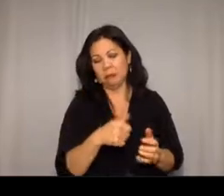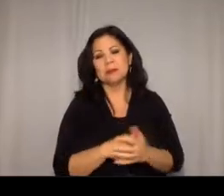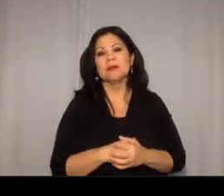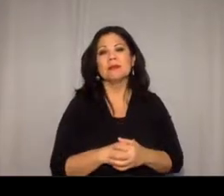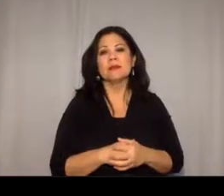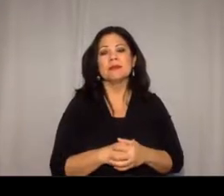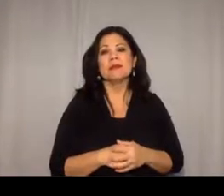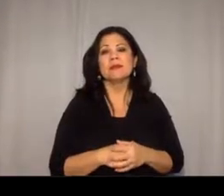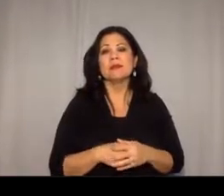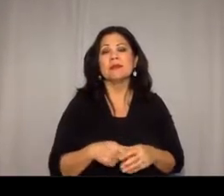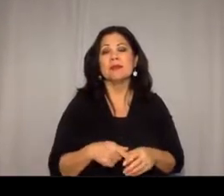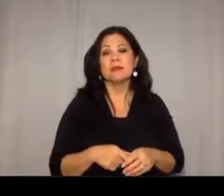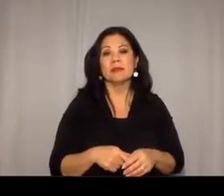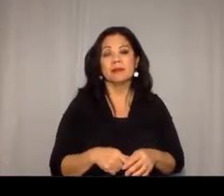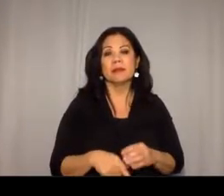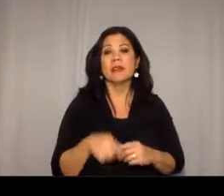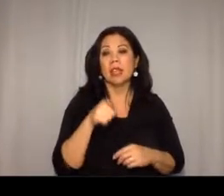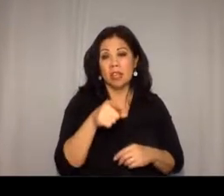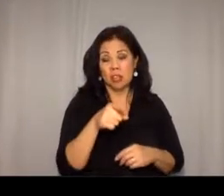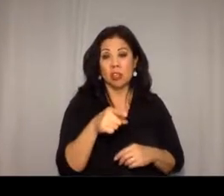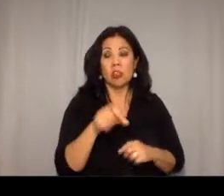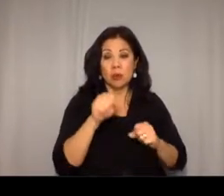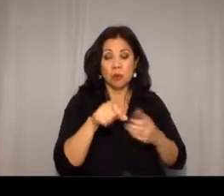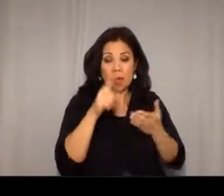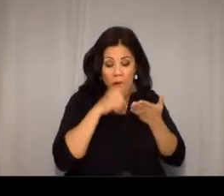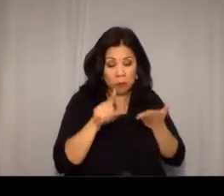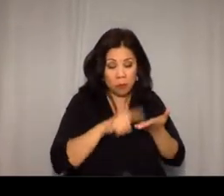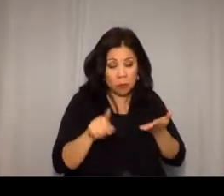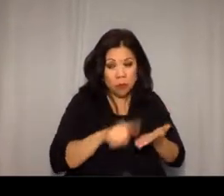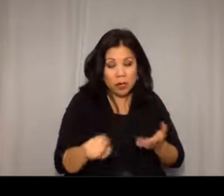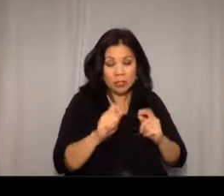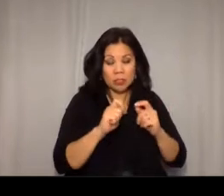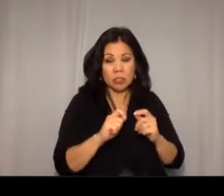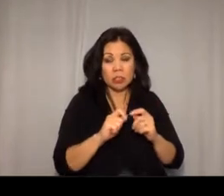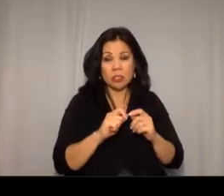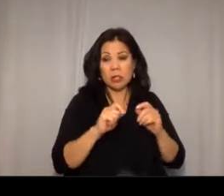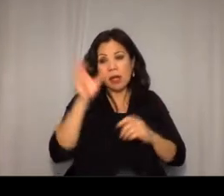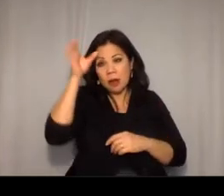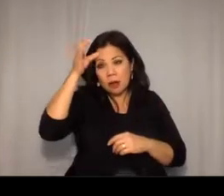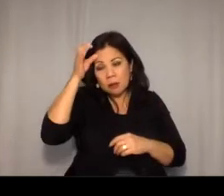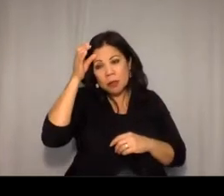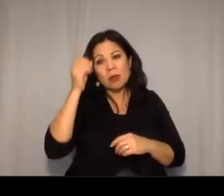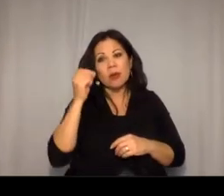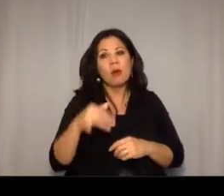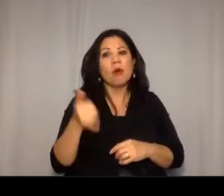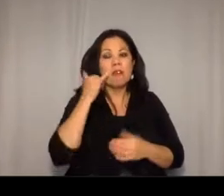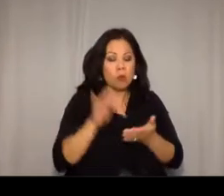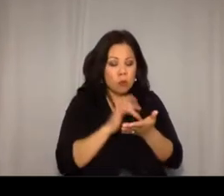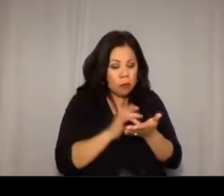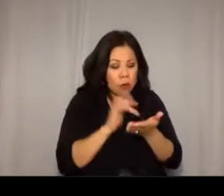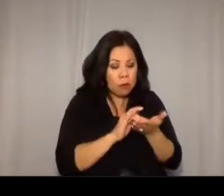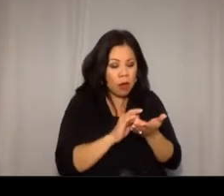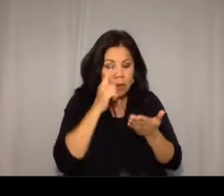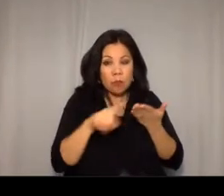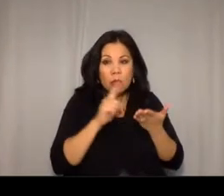have access to mom's phone or a computer, you could certainly look up some real jungle leaves and maybe put some different kind of